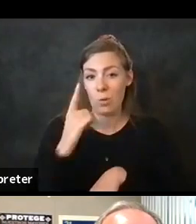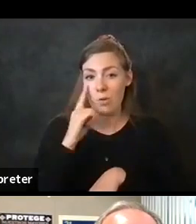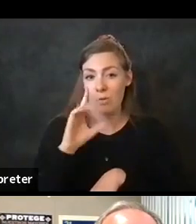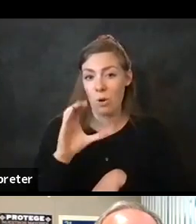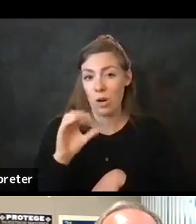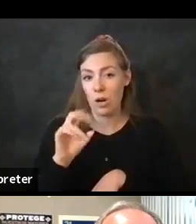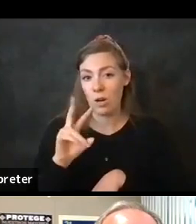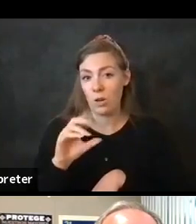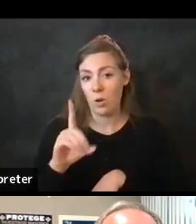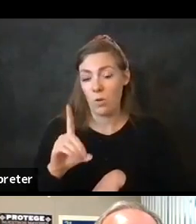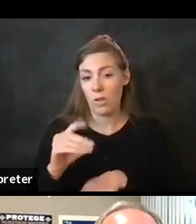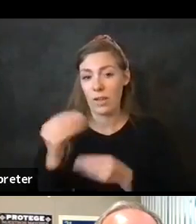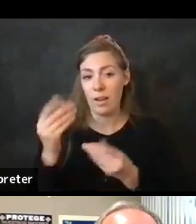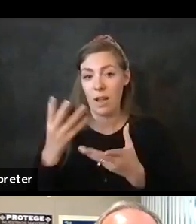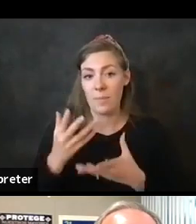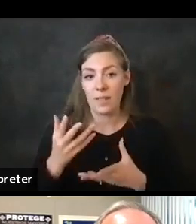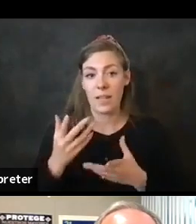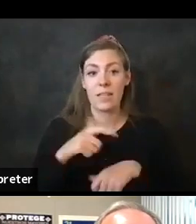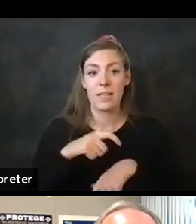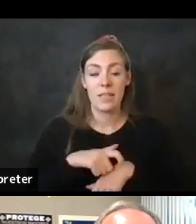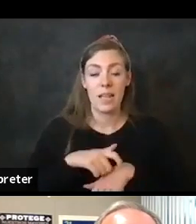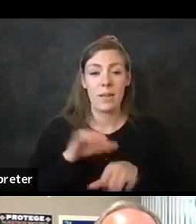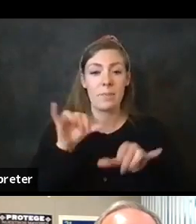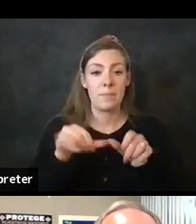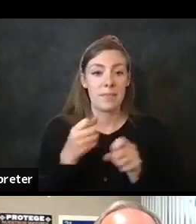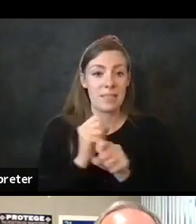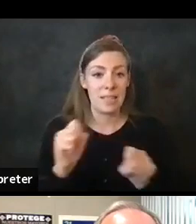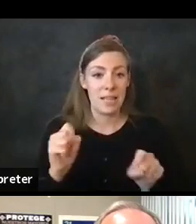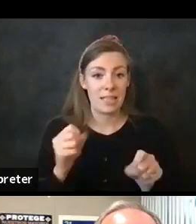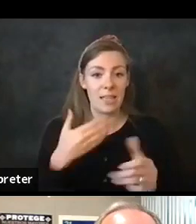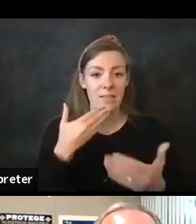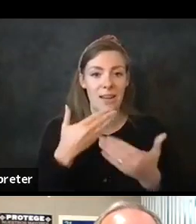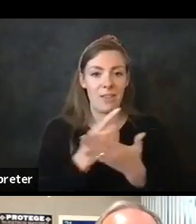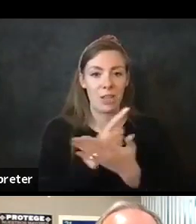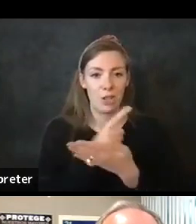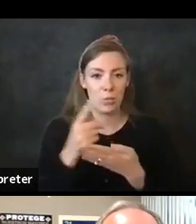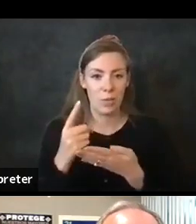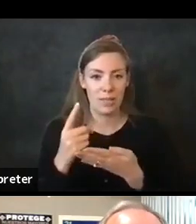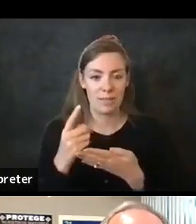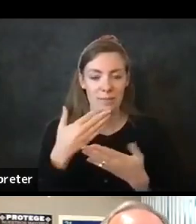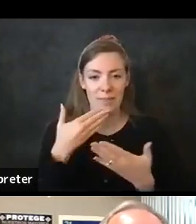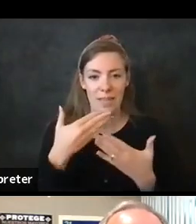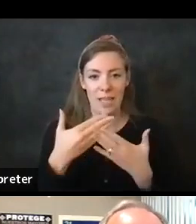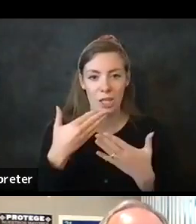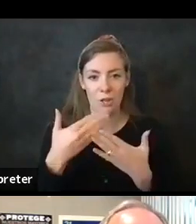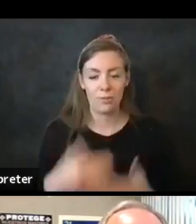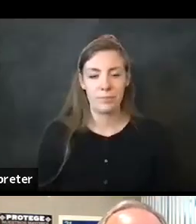update. In the meantime, stay safe, everybody, and have a good week. So thank you.